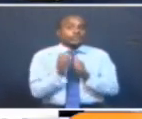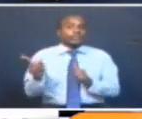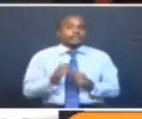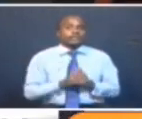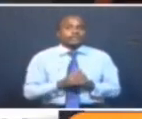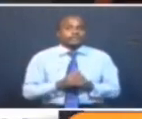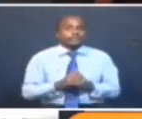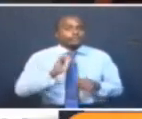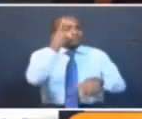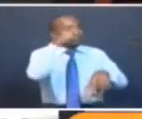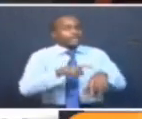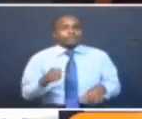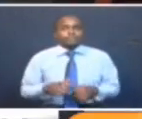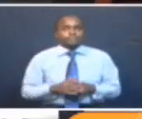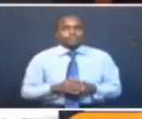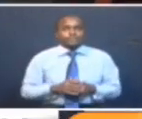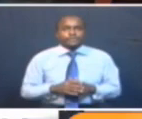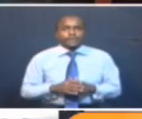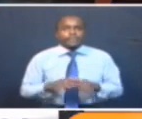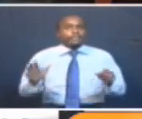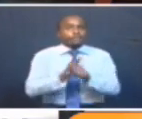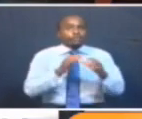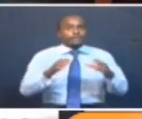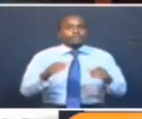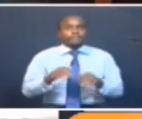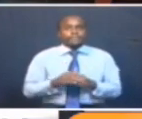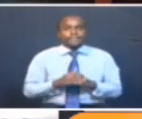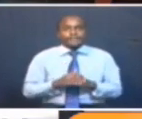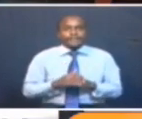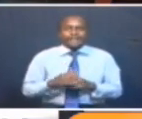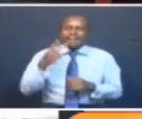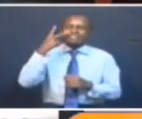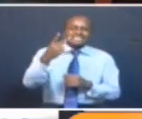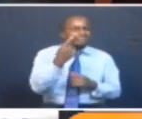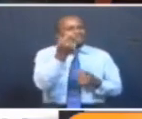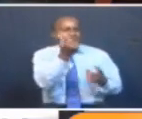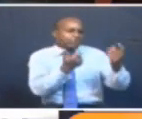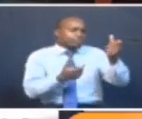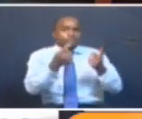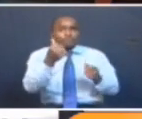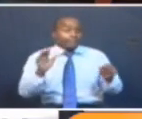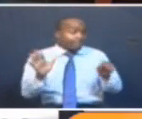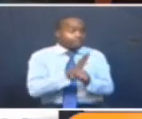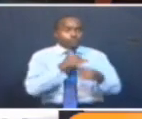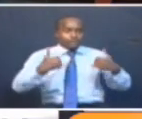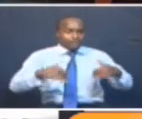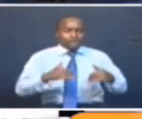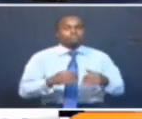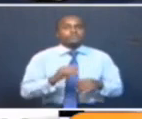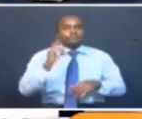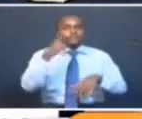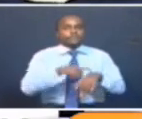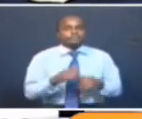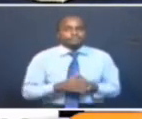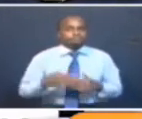the first time? First time. No, the full game, full game. Yes. Right. I've just seen some shorts here and there, yeah. I've not played